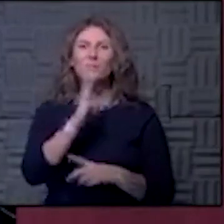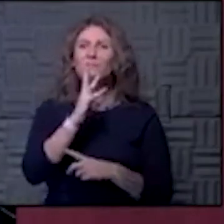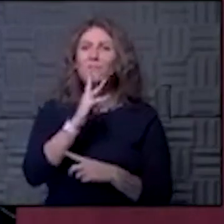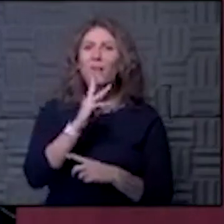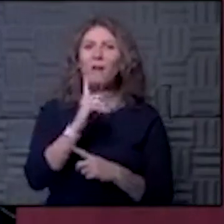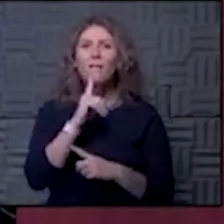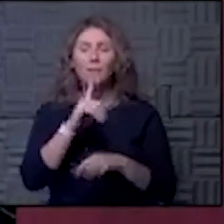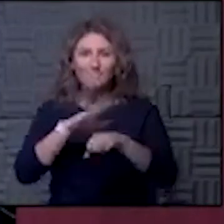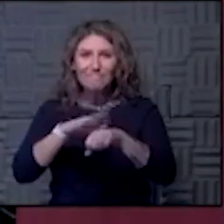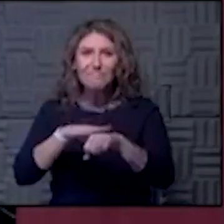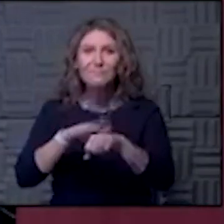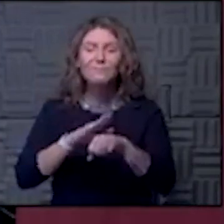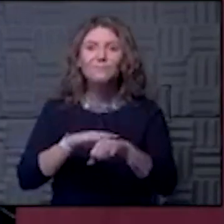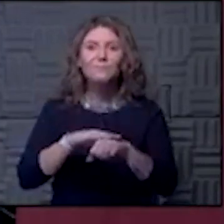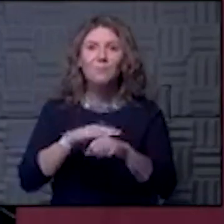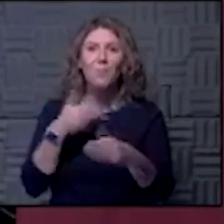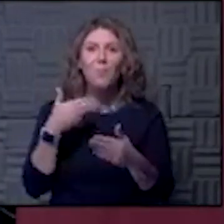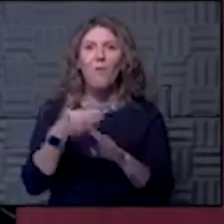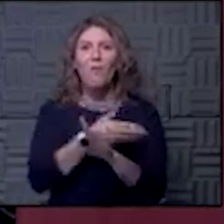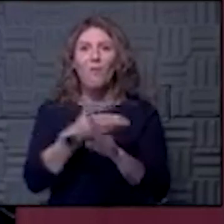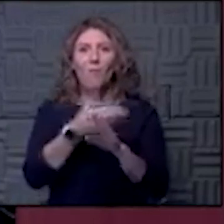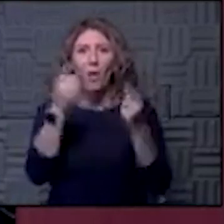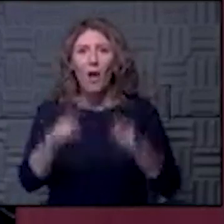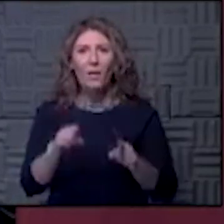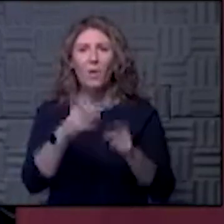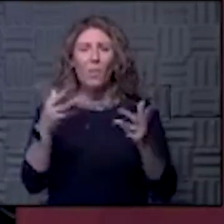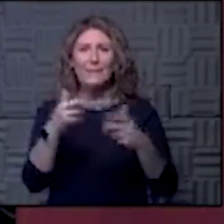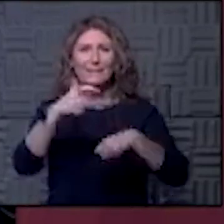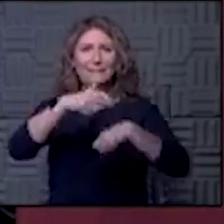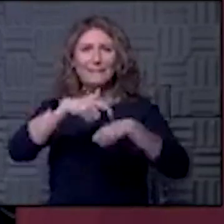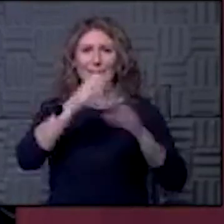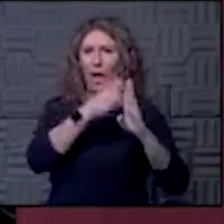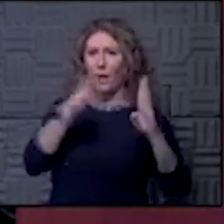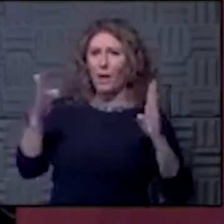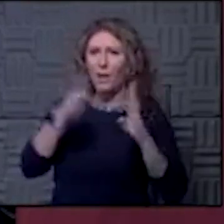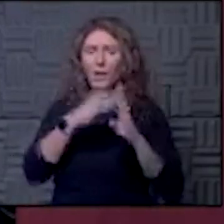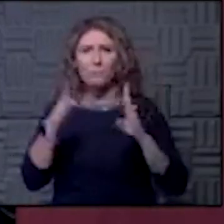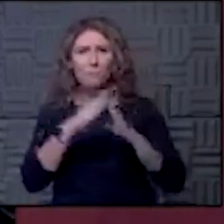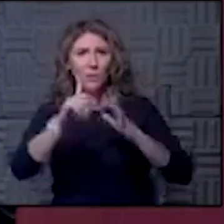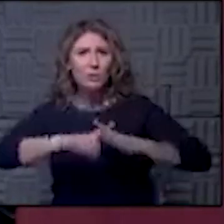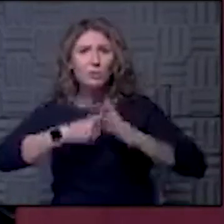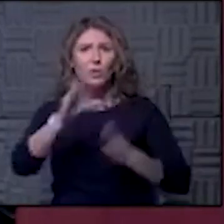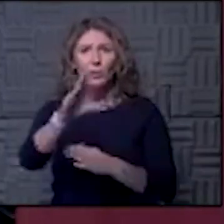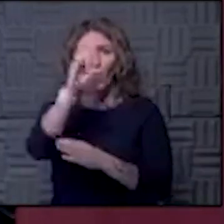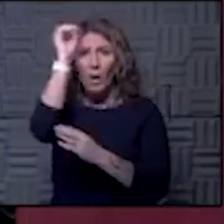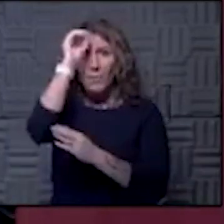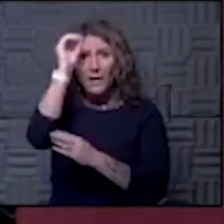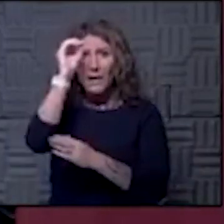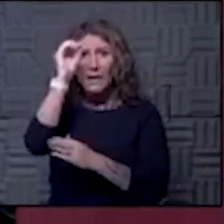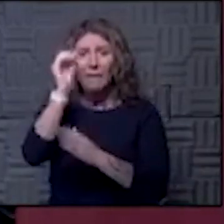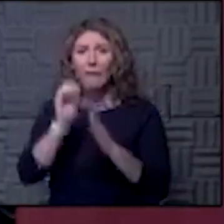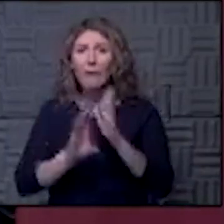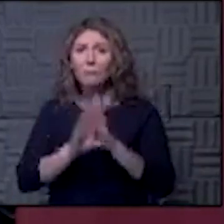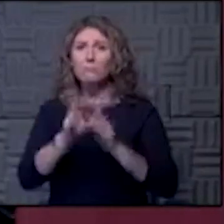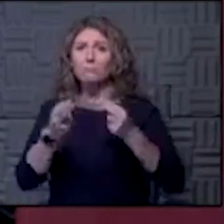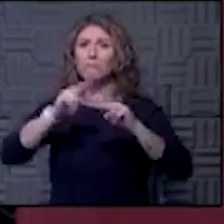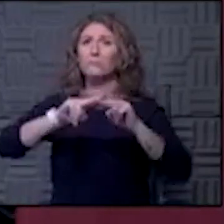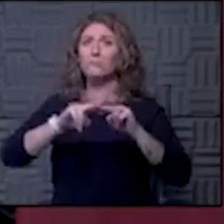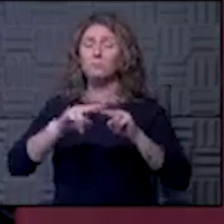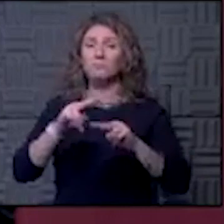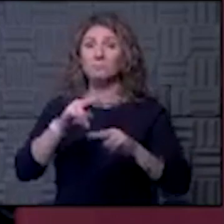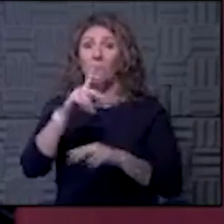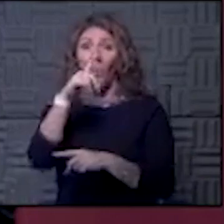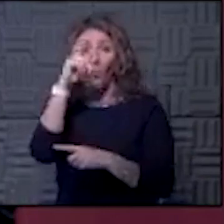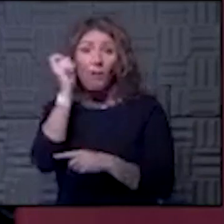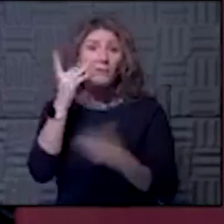as a warning leading up to it, what's the timeline here? Are we starting to see, in your opinion, an uptick because of Thanksgiving, or